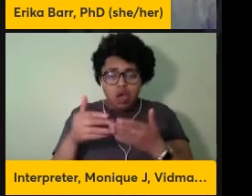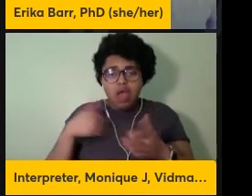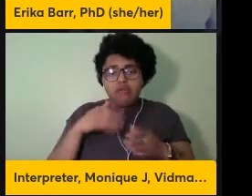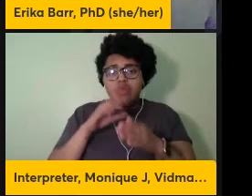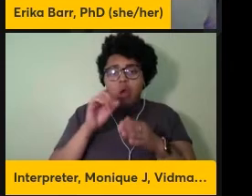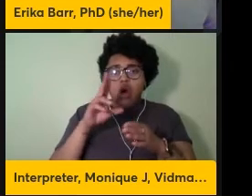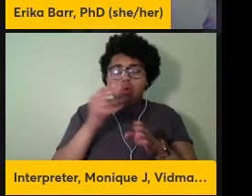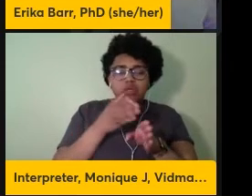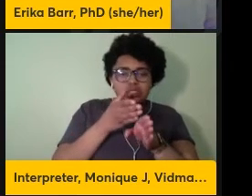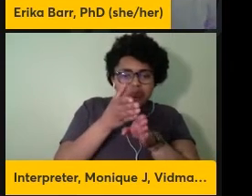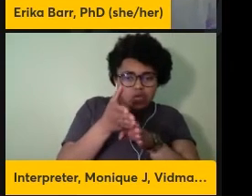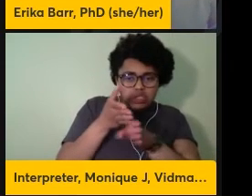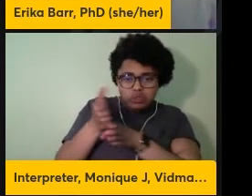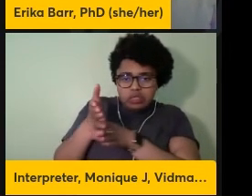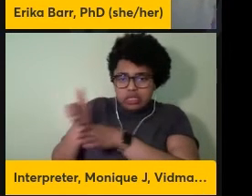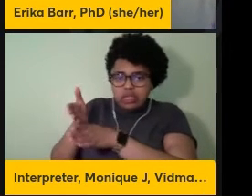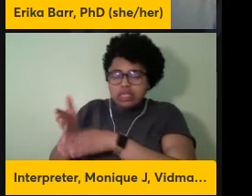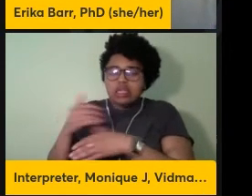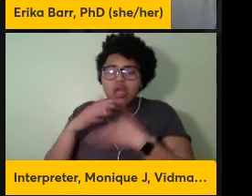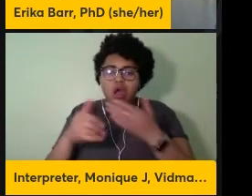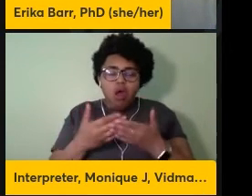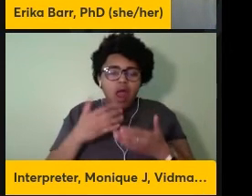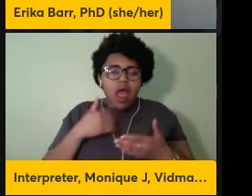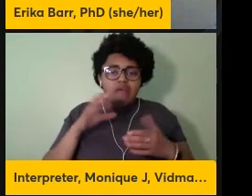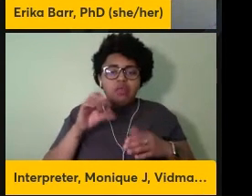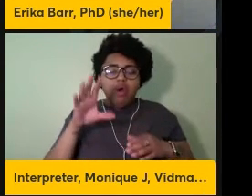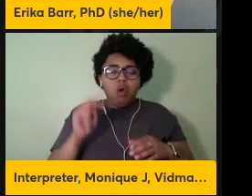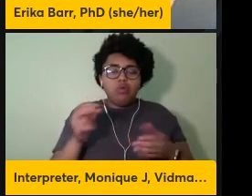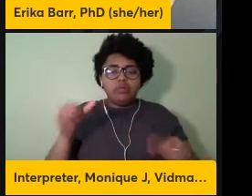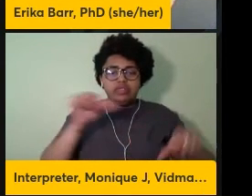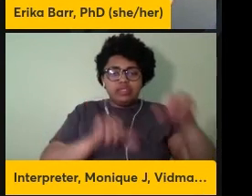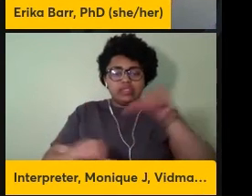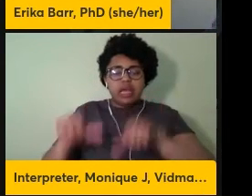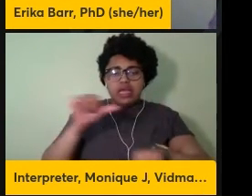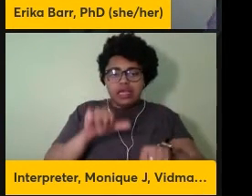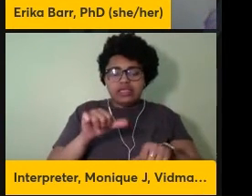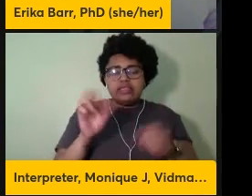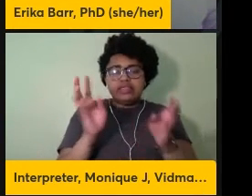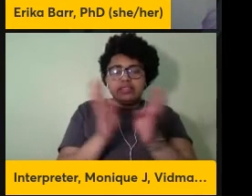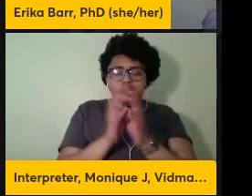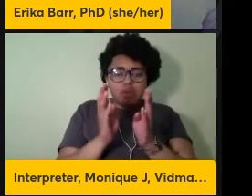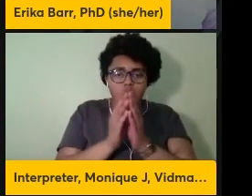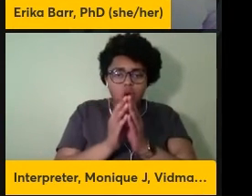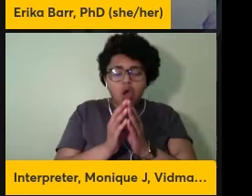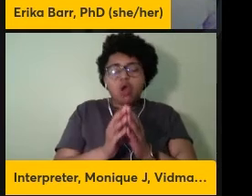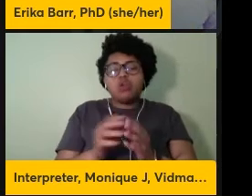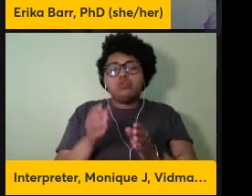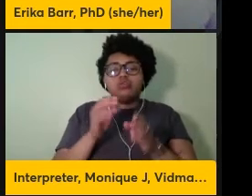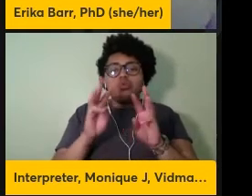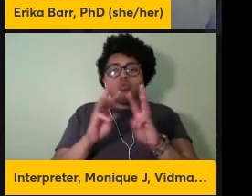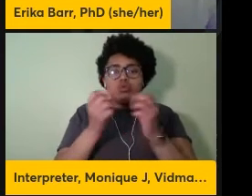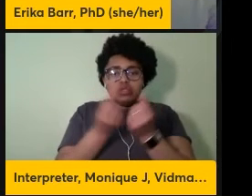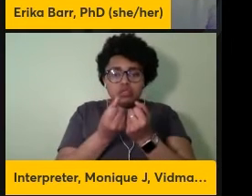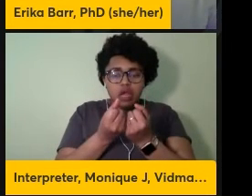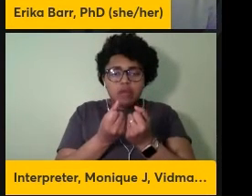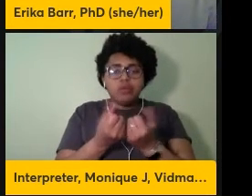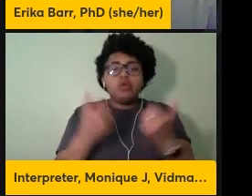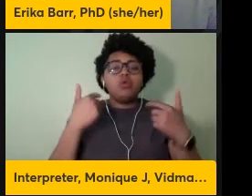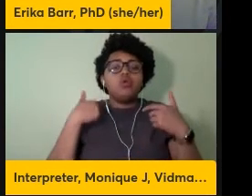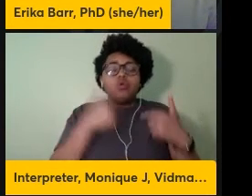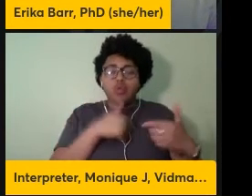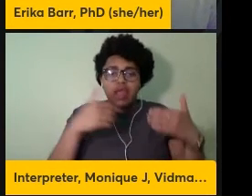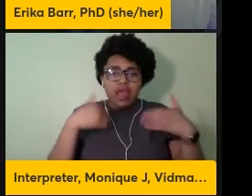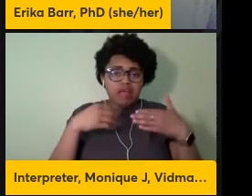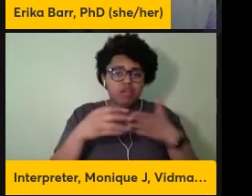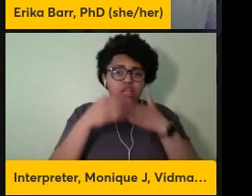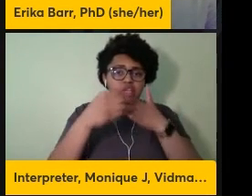science seminars and workshops throughout. Also, we have leadership and personal development opportunities as